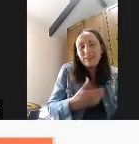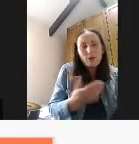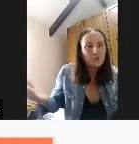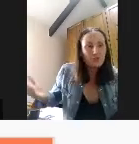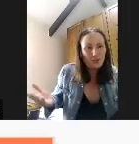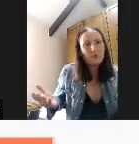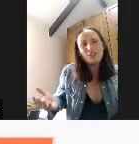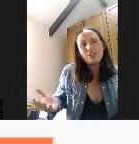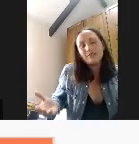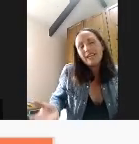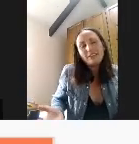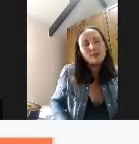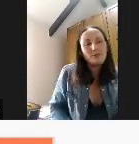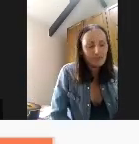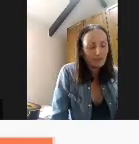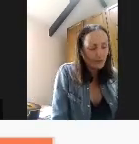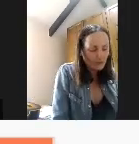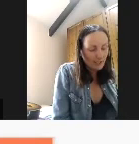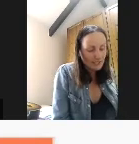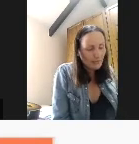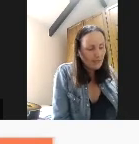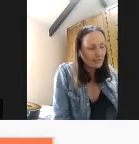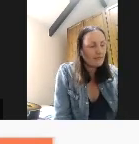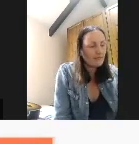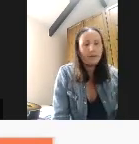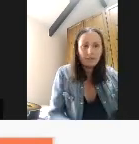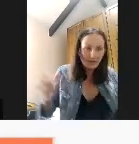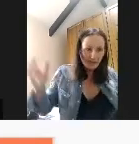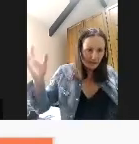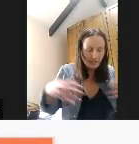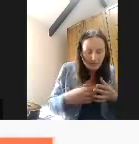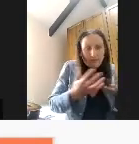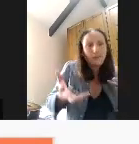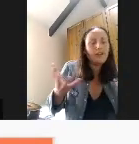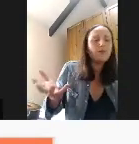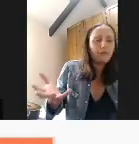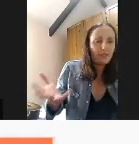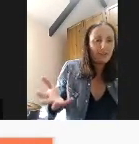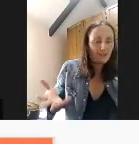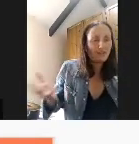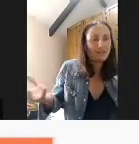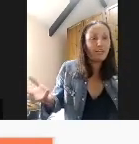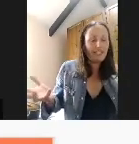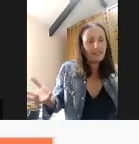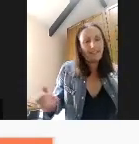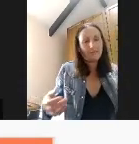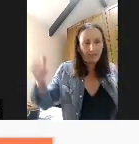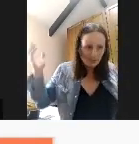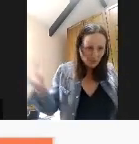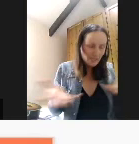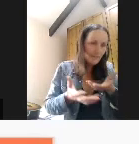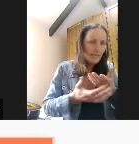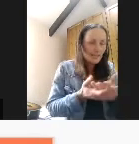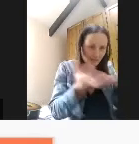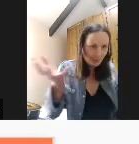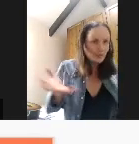market, and there was just no option. We had no option to route to market. So we developed this kind of, there were a number of farmers that lost their market at the same time. So